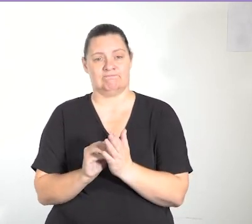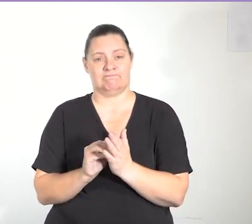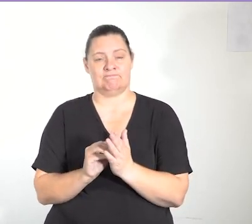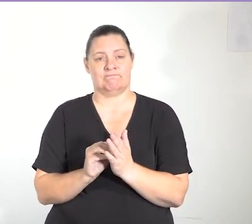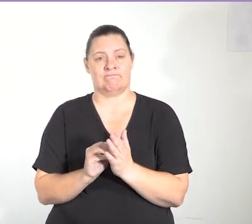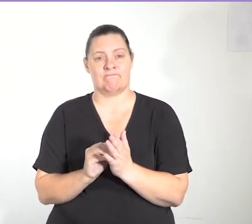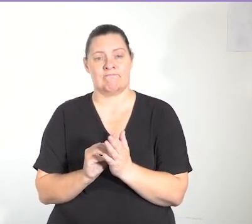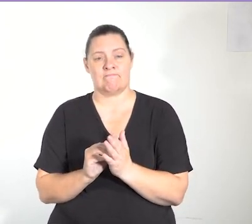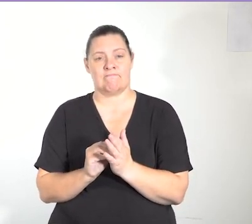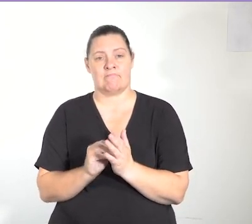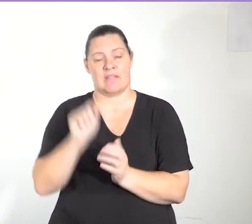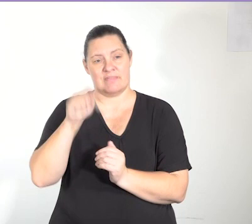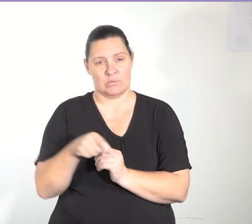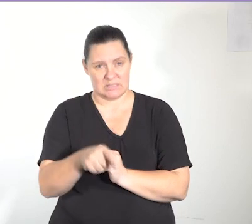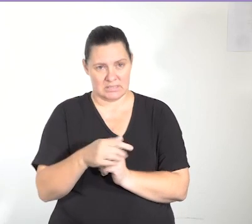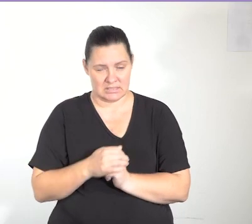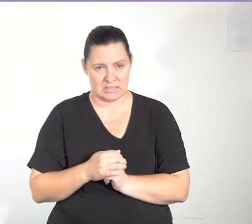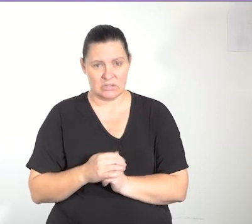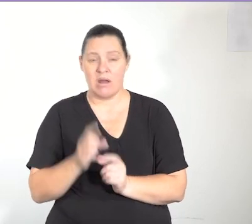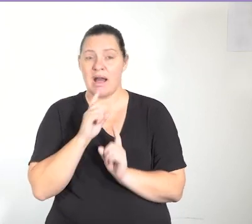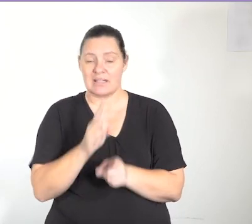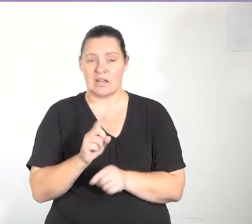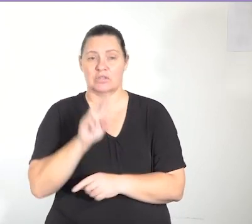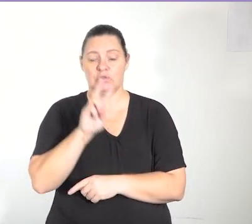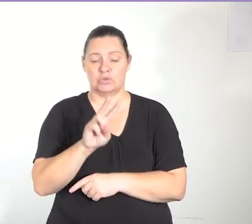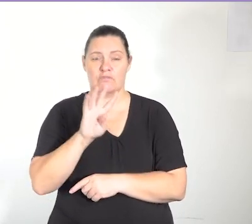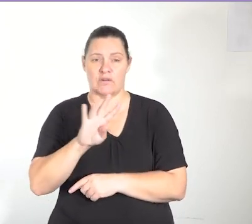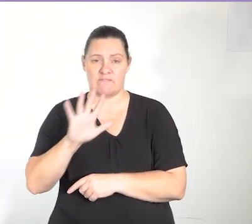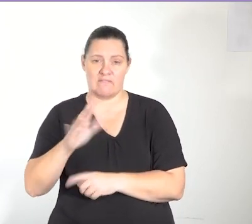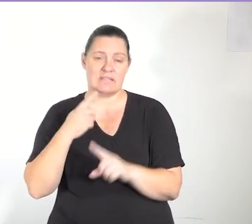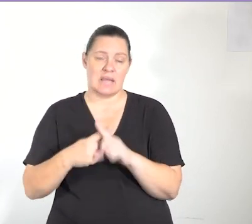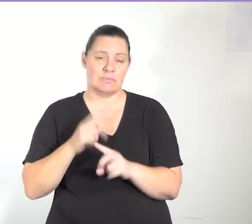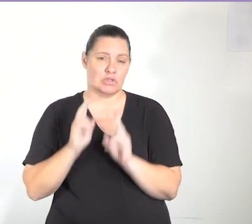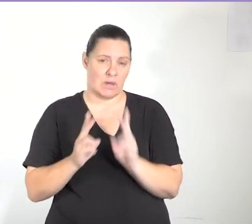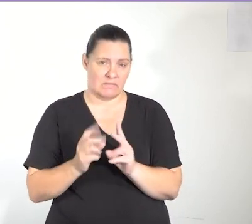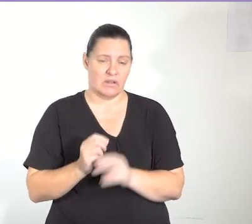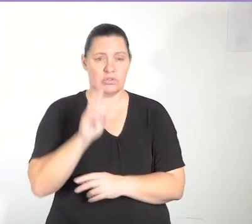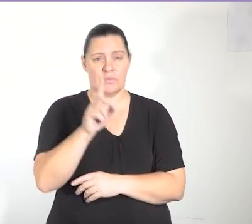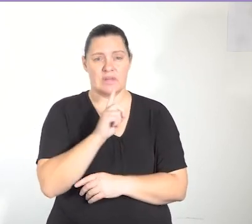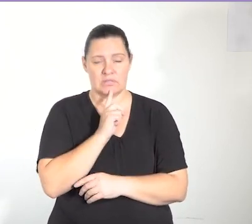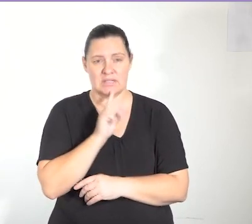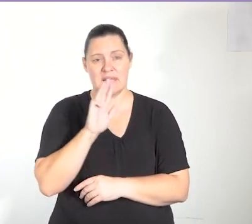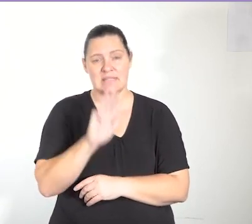the thousands column. So our answer for 245 multiplied by 12 is